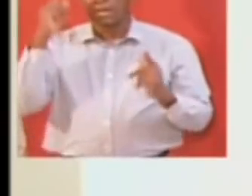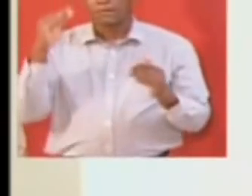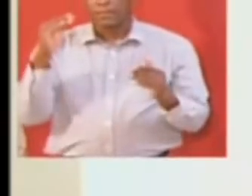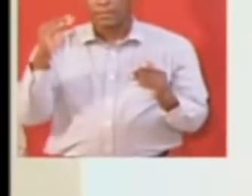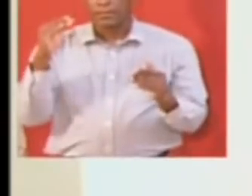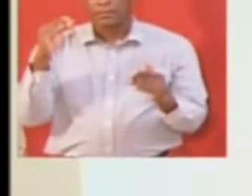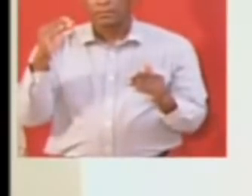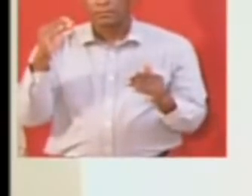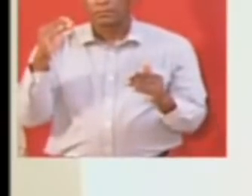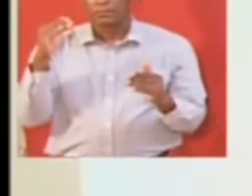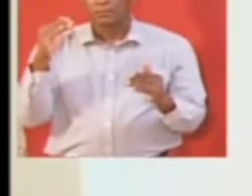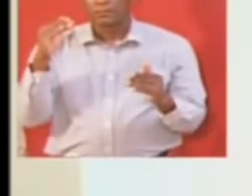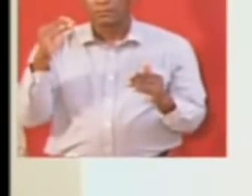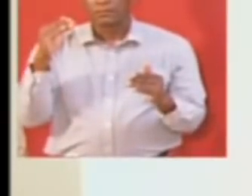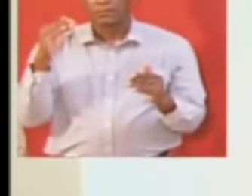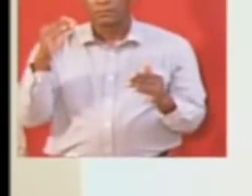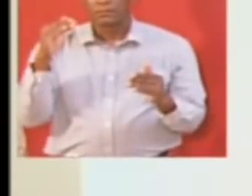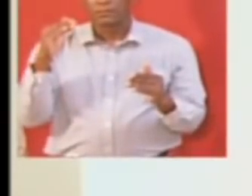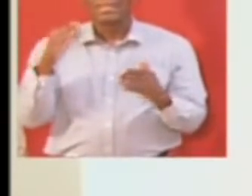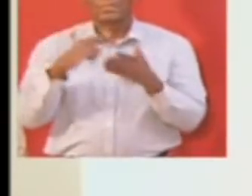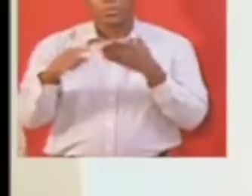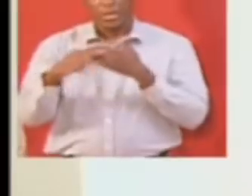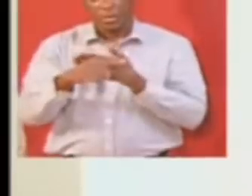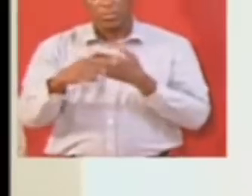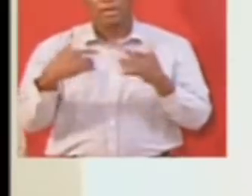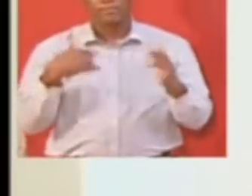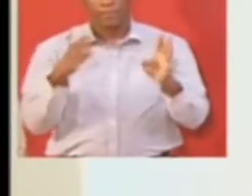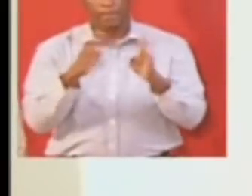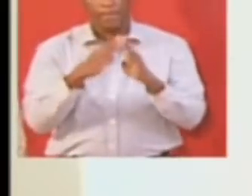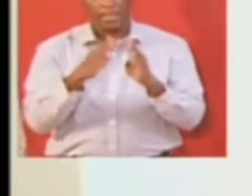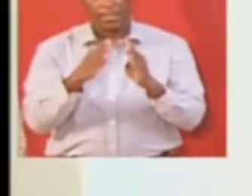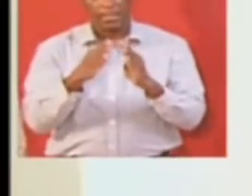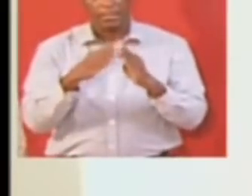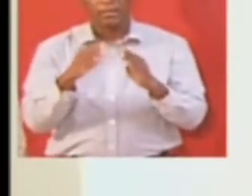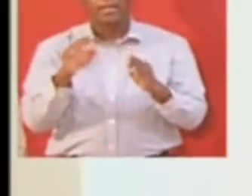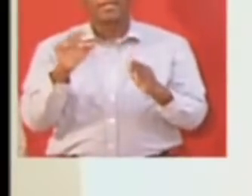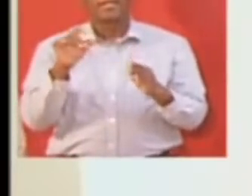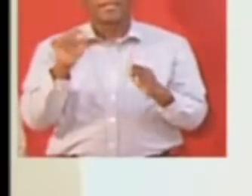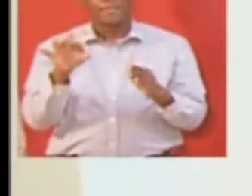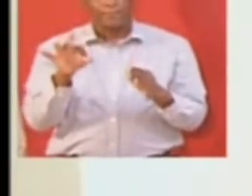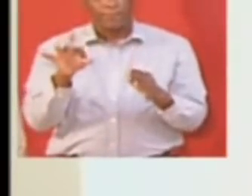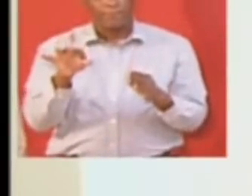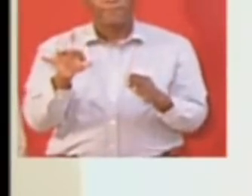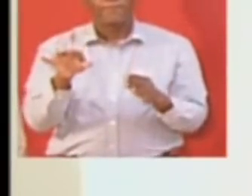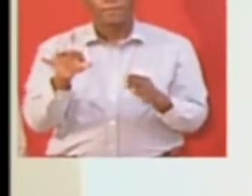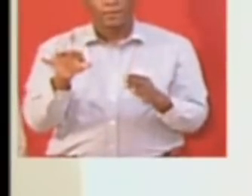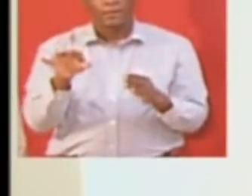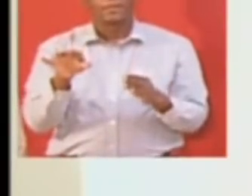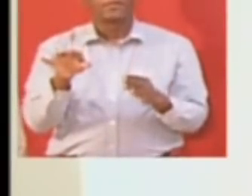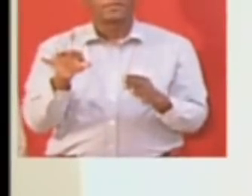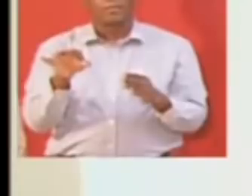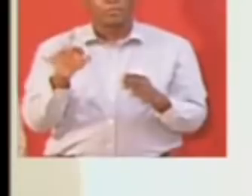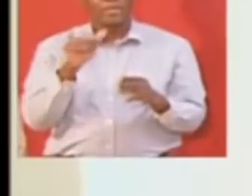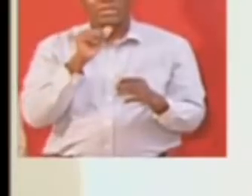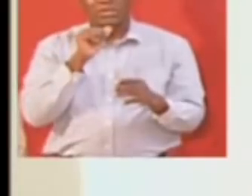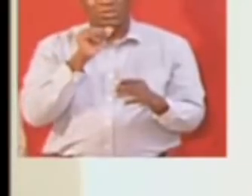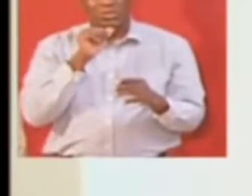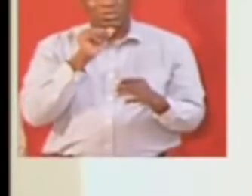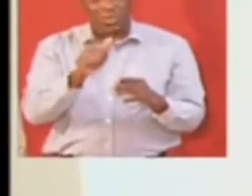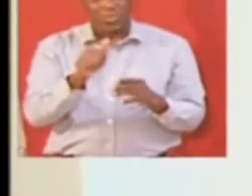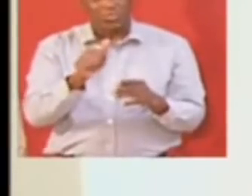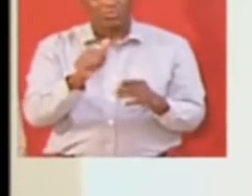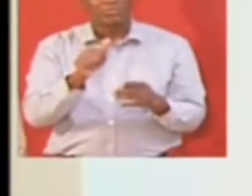when we meet next week, if we do not reverse our trend, when we meet next